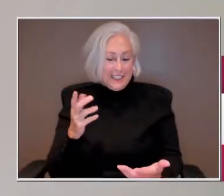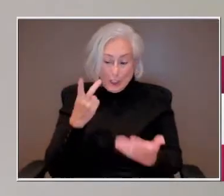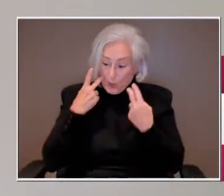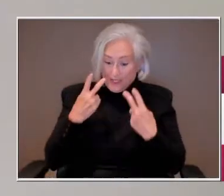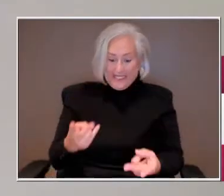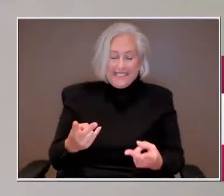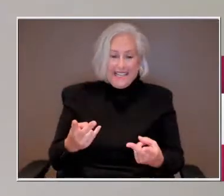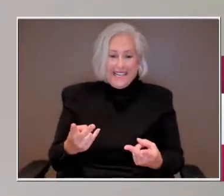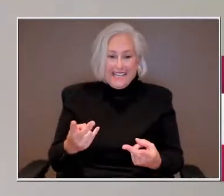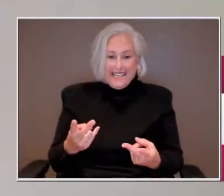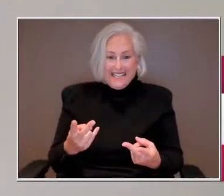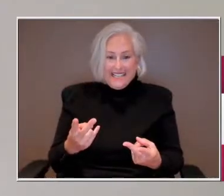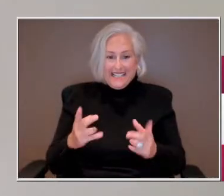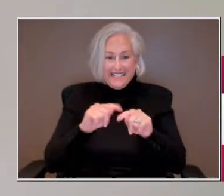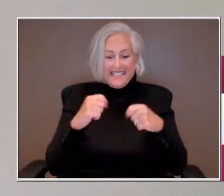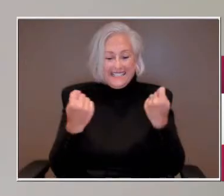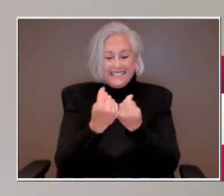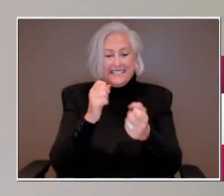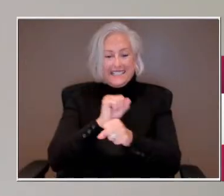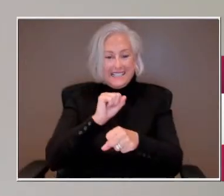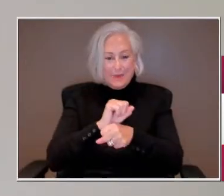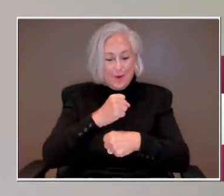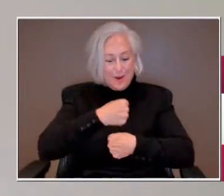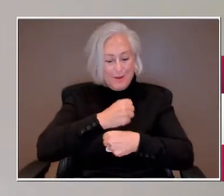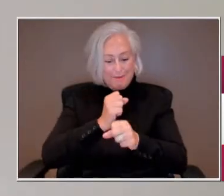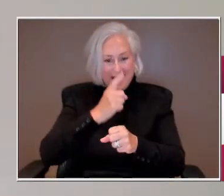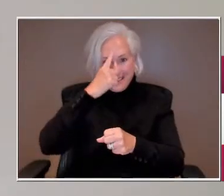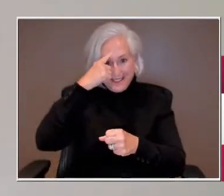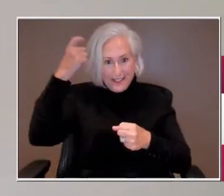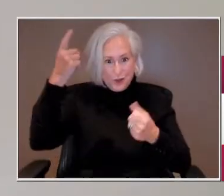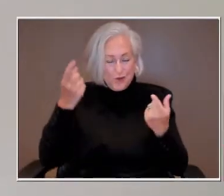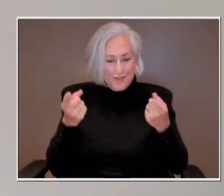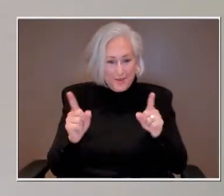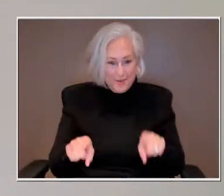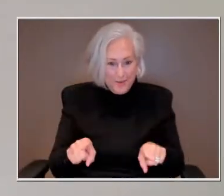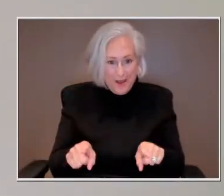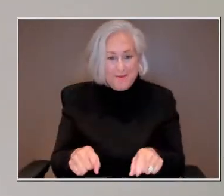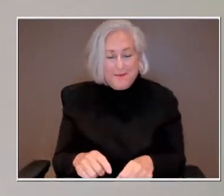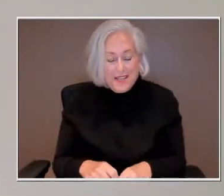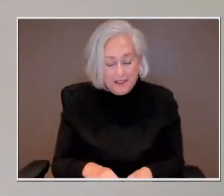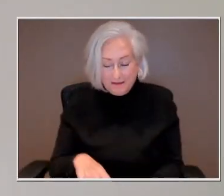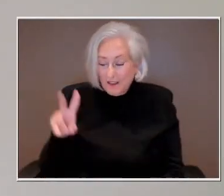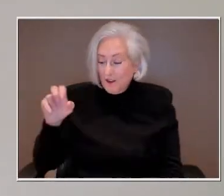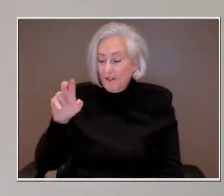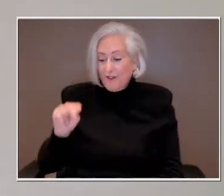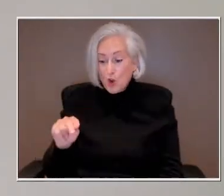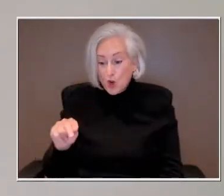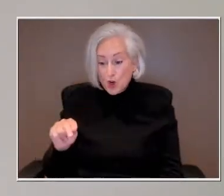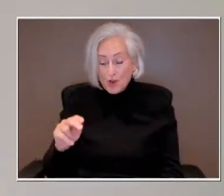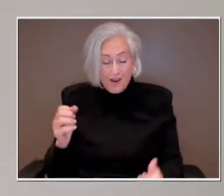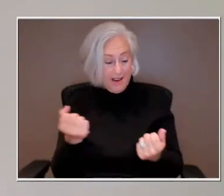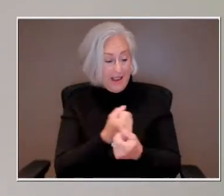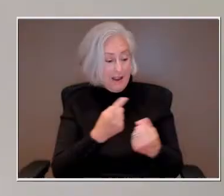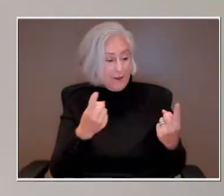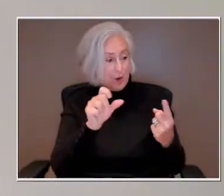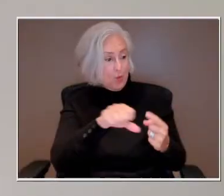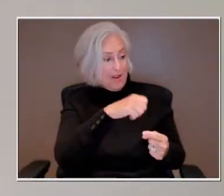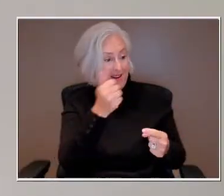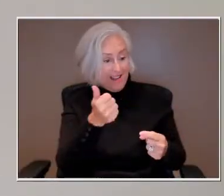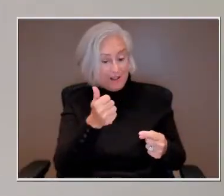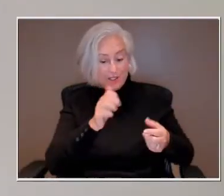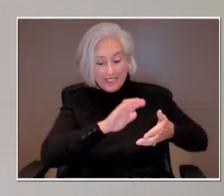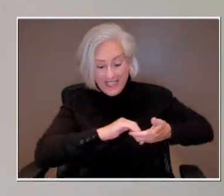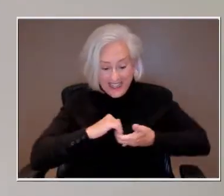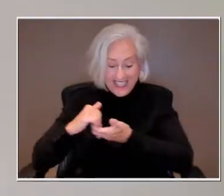dream work. I think it's amazing what Vern and everybody else has been able to do, and what we as a